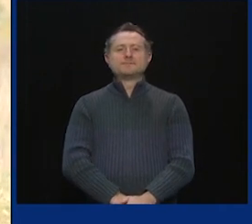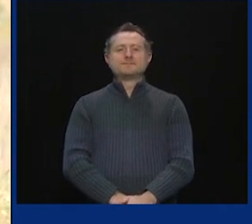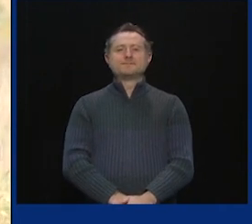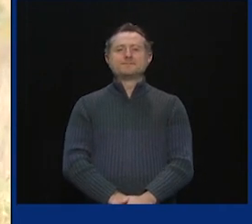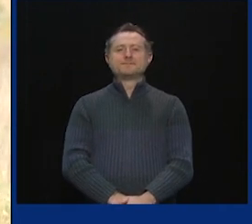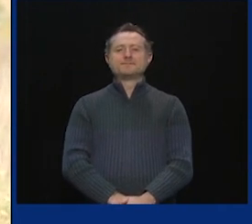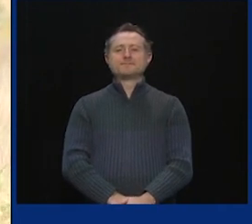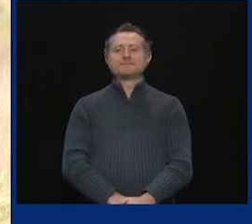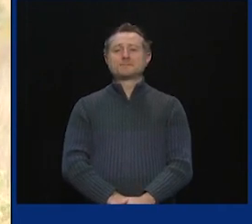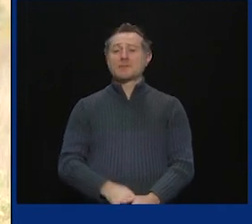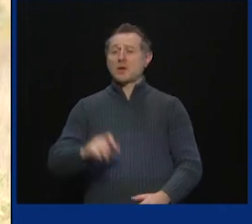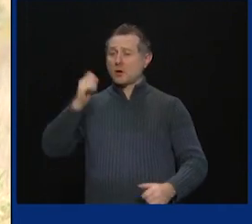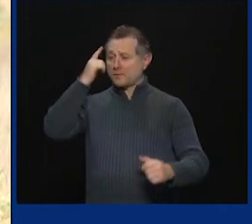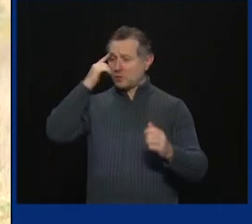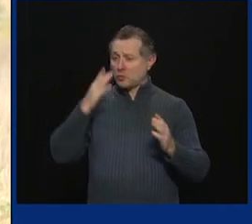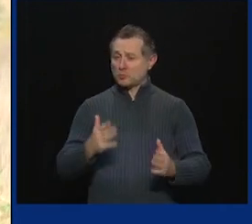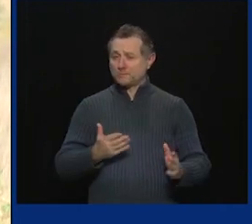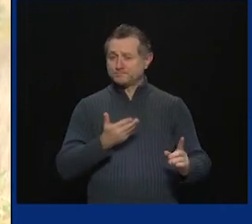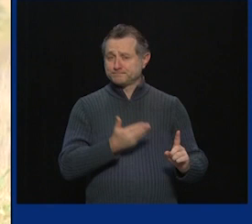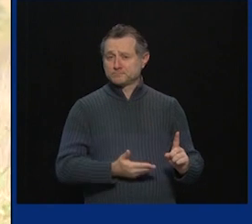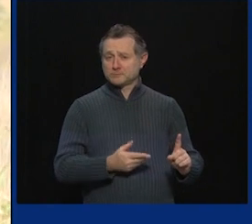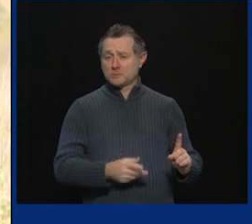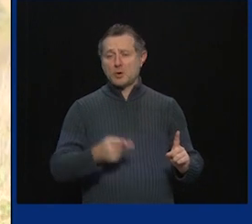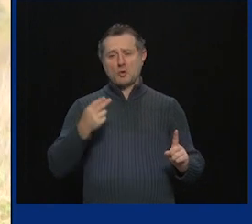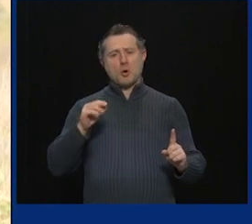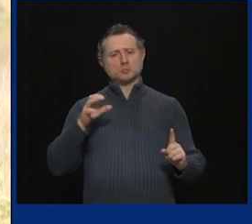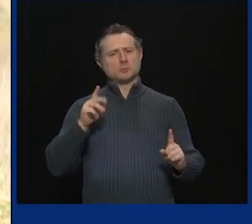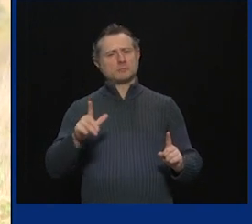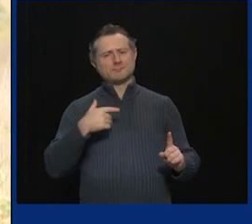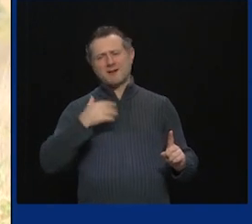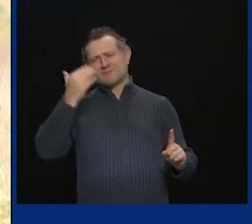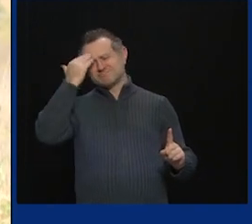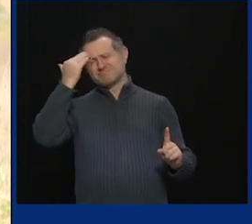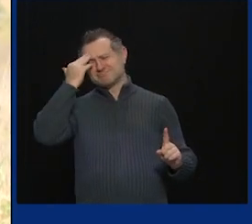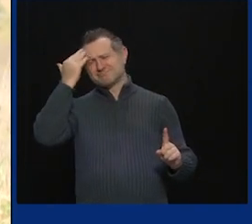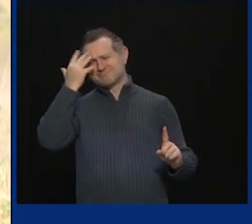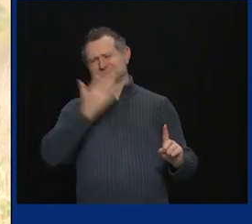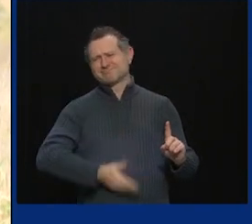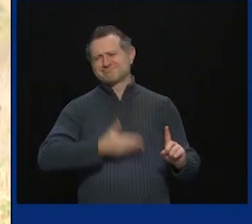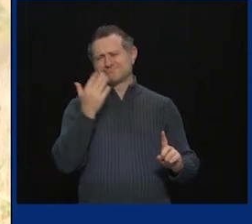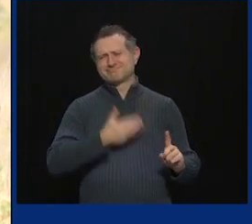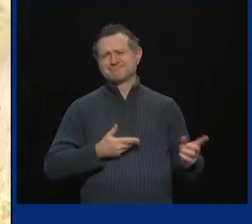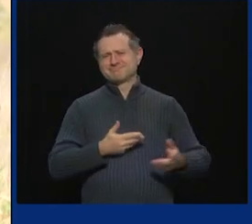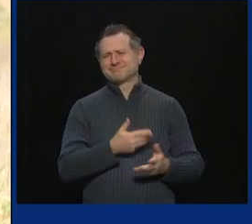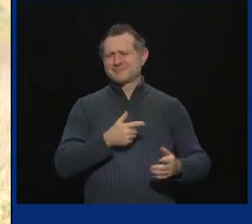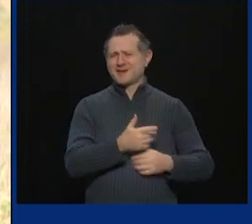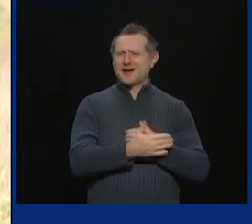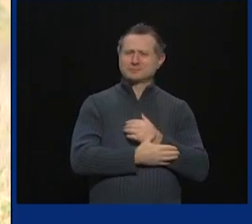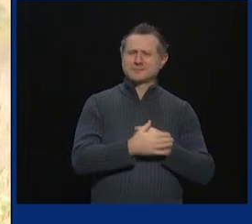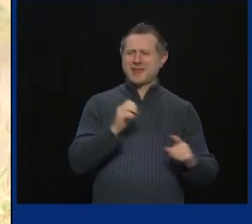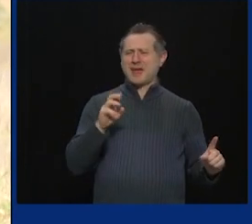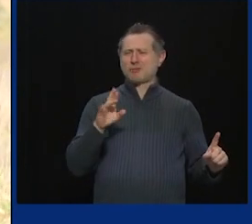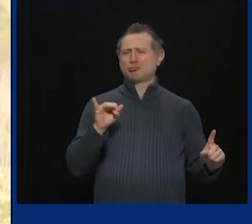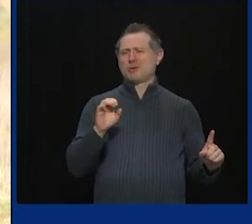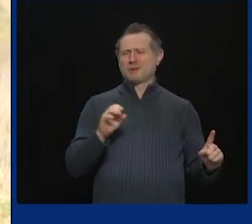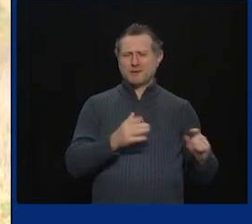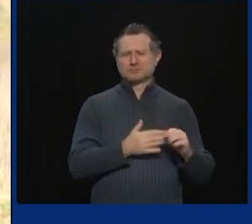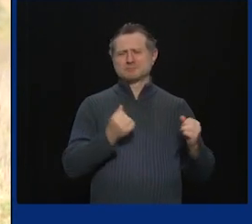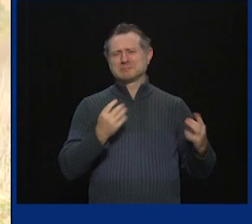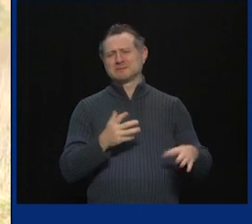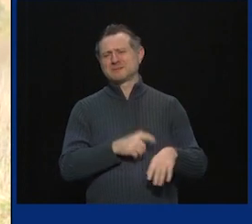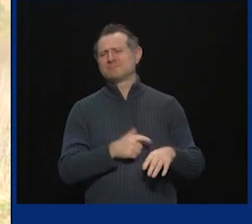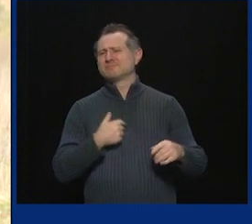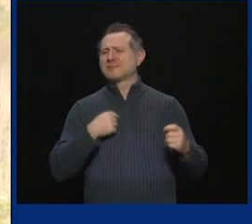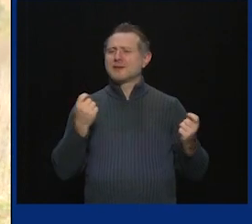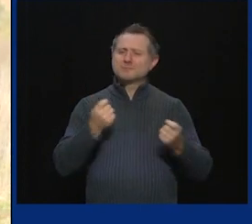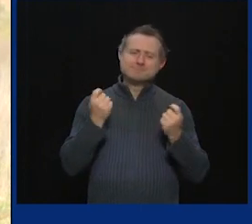Governor Kathy Hochul is no stranger to Genesee County. She's been here several times to help us celebrate all the great economic development projects taking